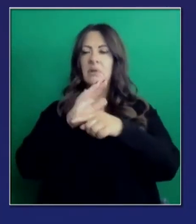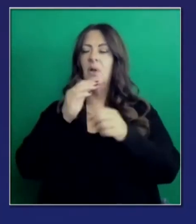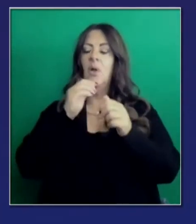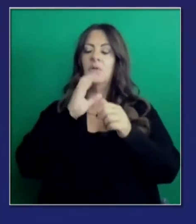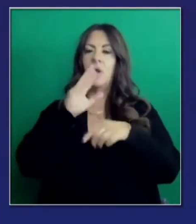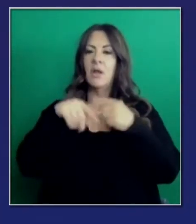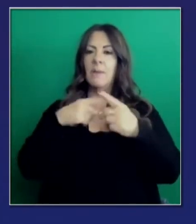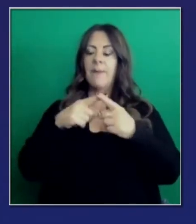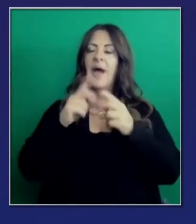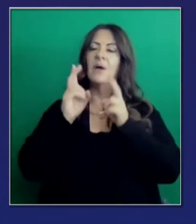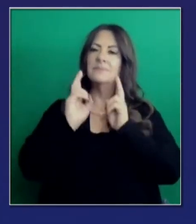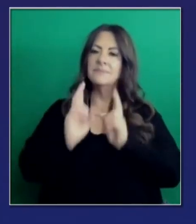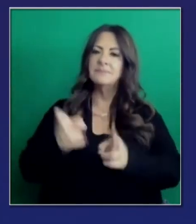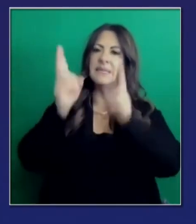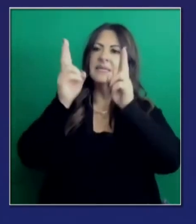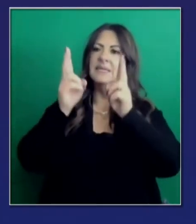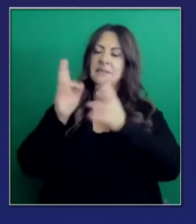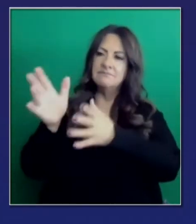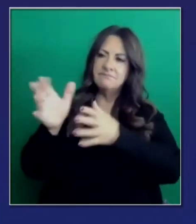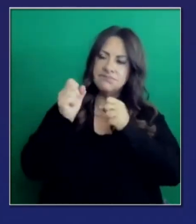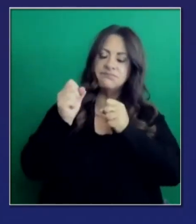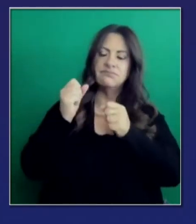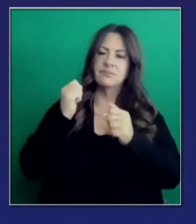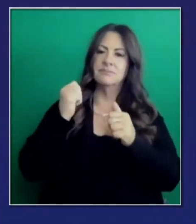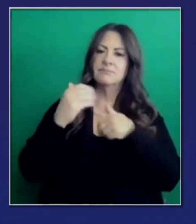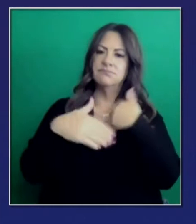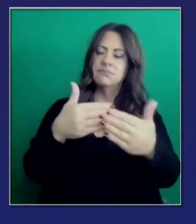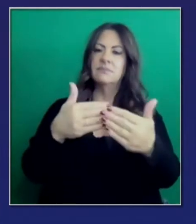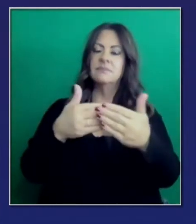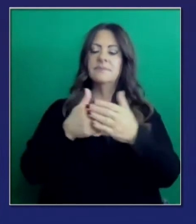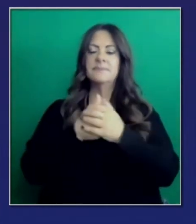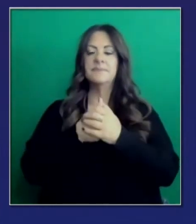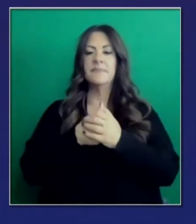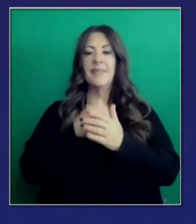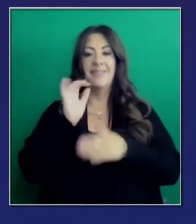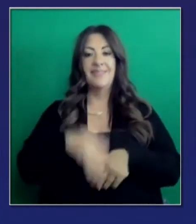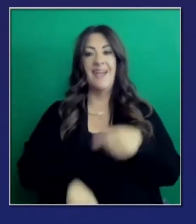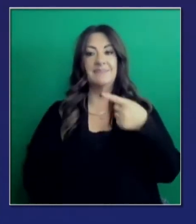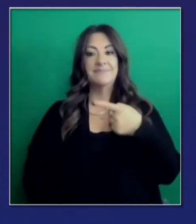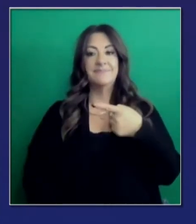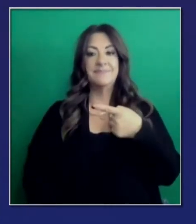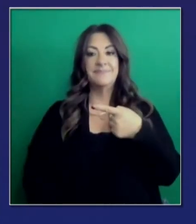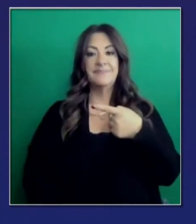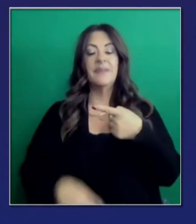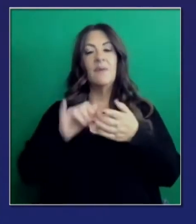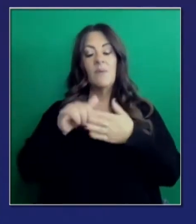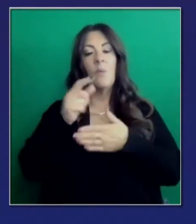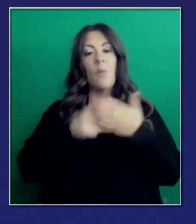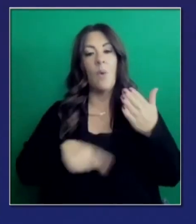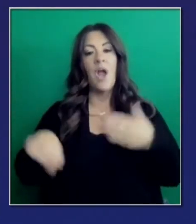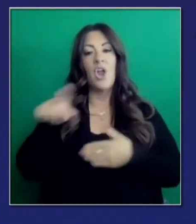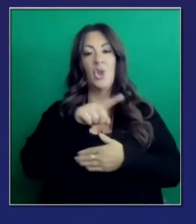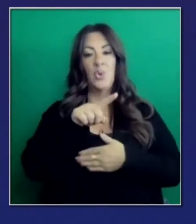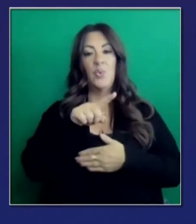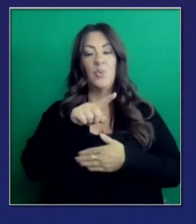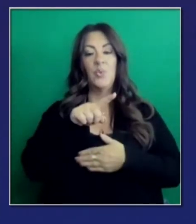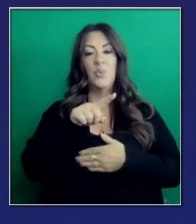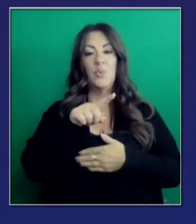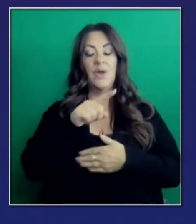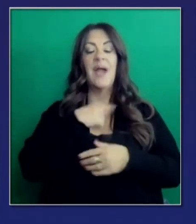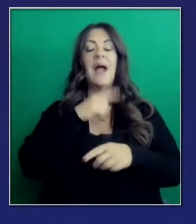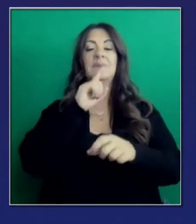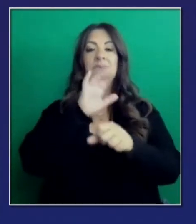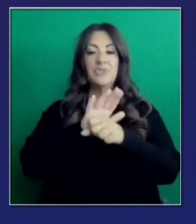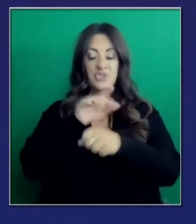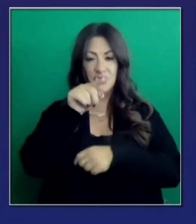Look, I get this. This slide represents what you individually and what's represented, I assure you, in my